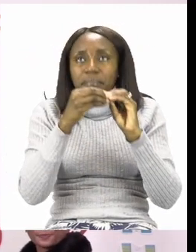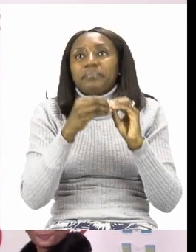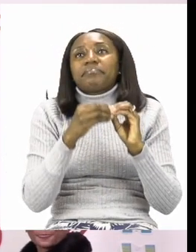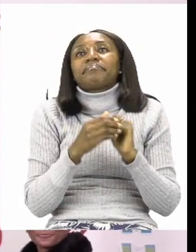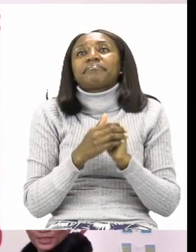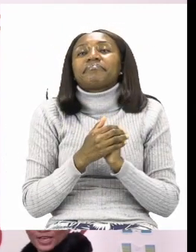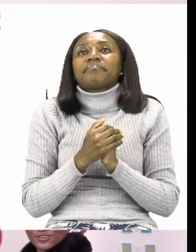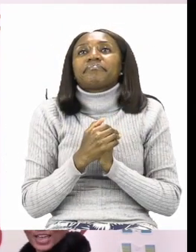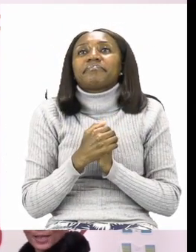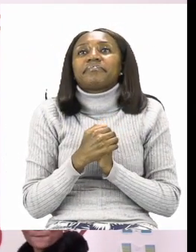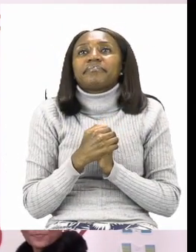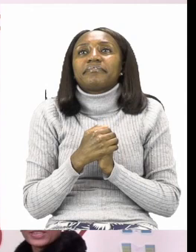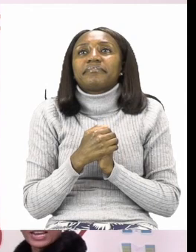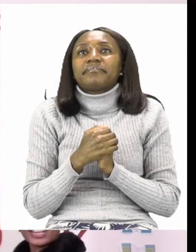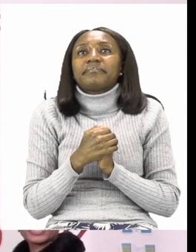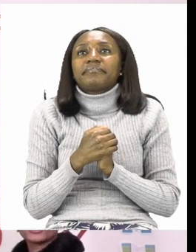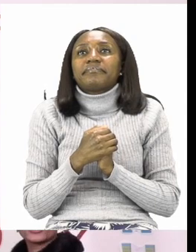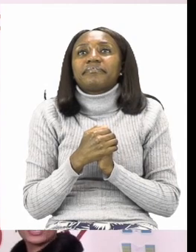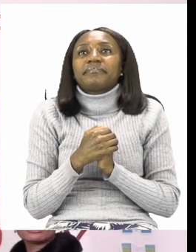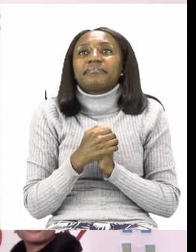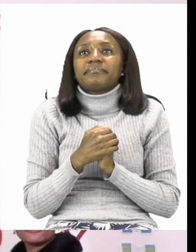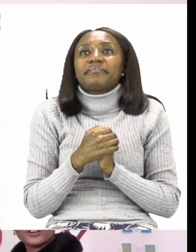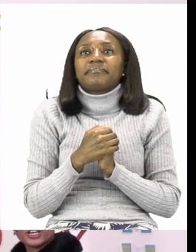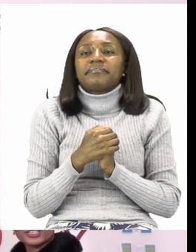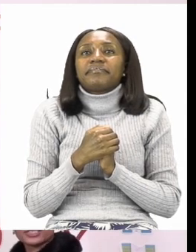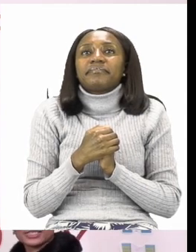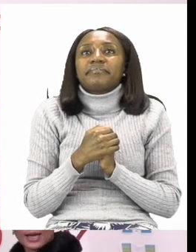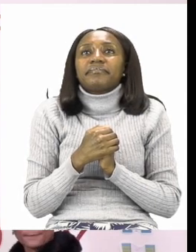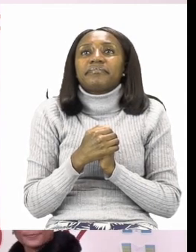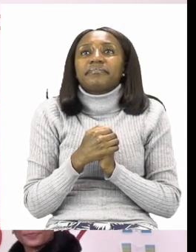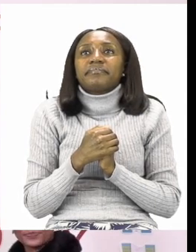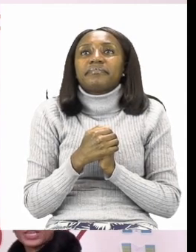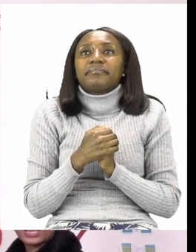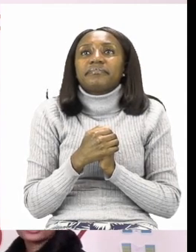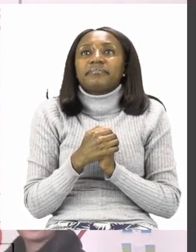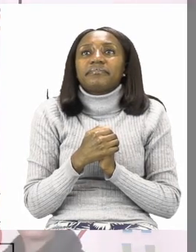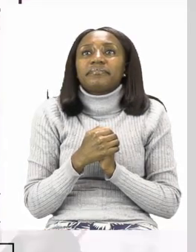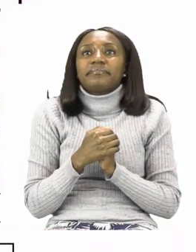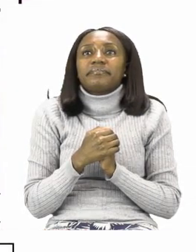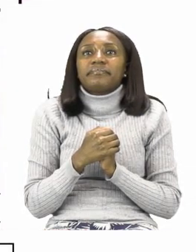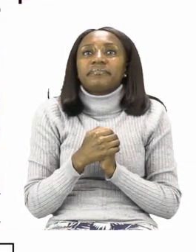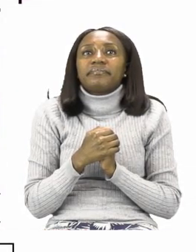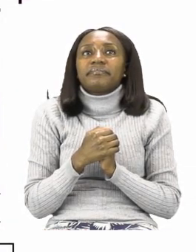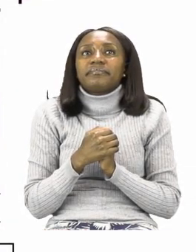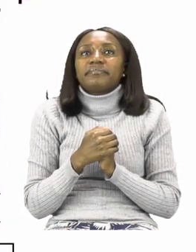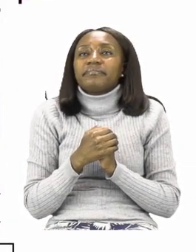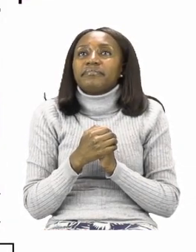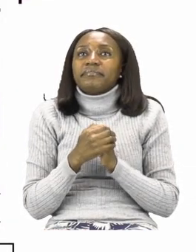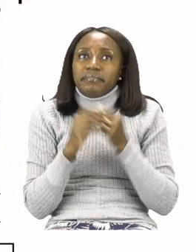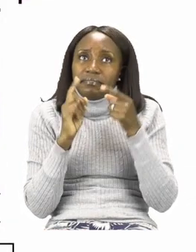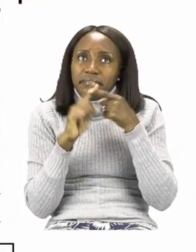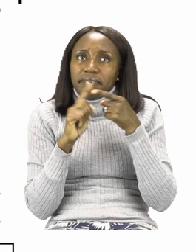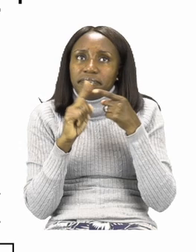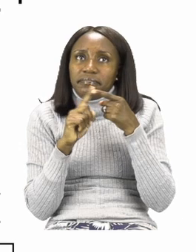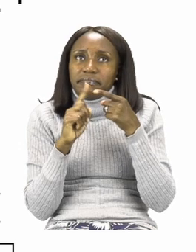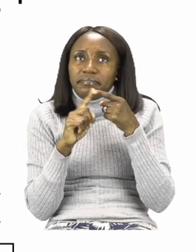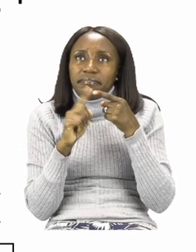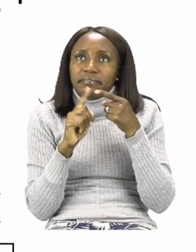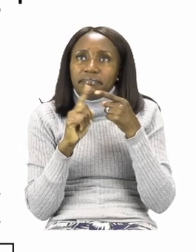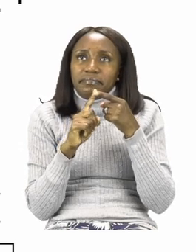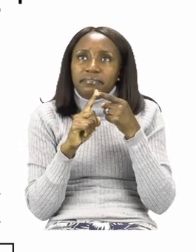subtraction. Okay, let's look at the first sum. The first sum in your booklet